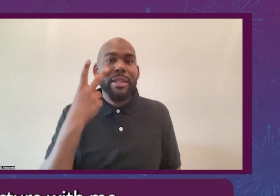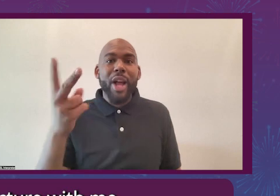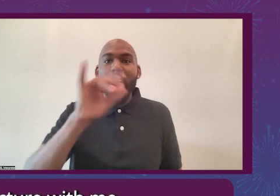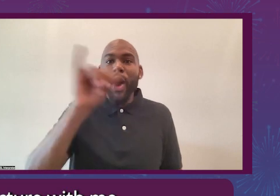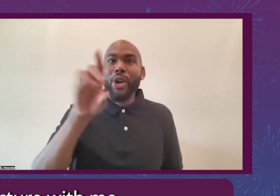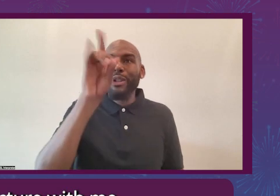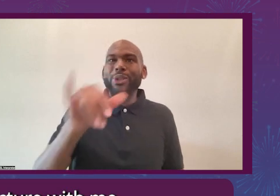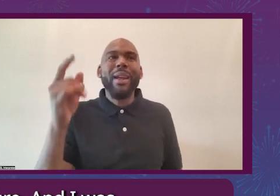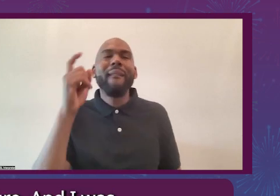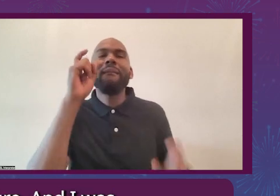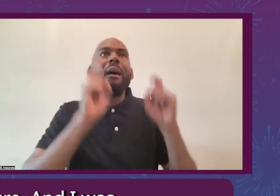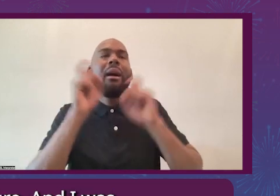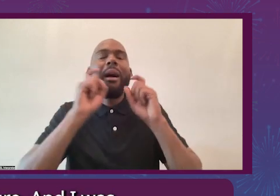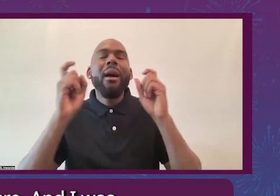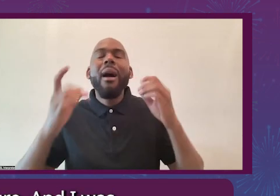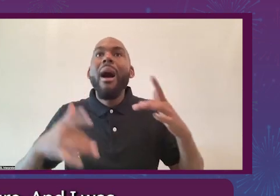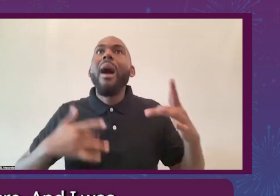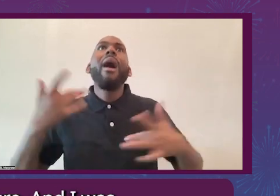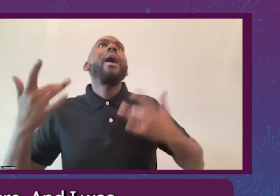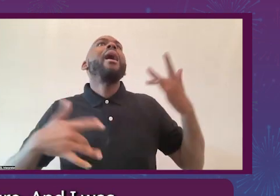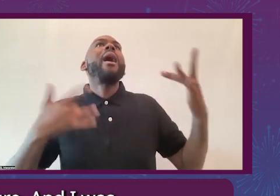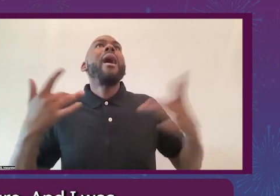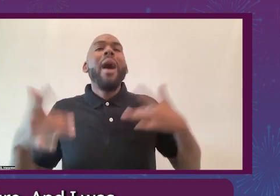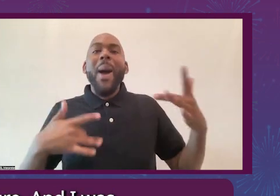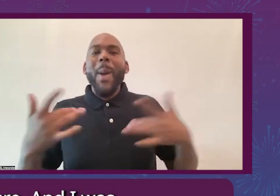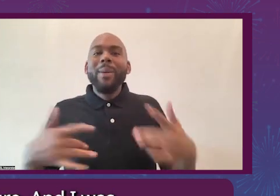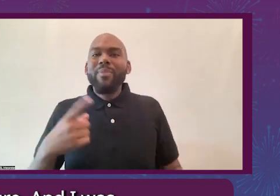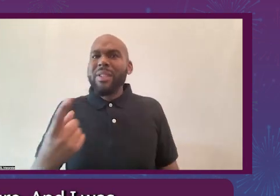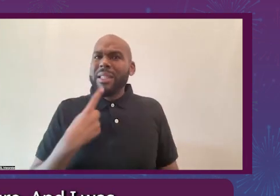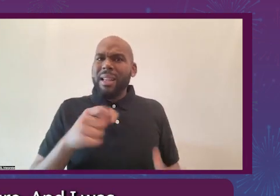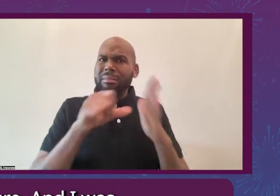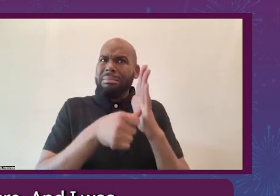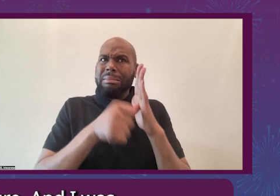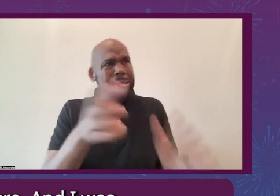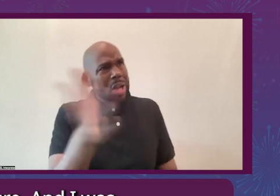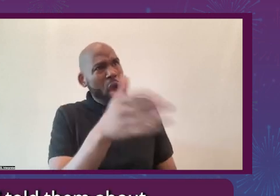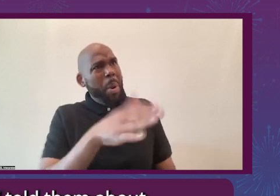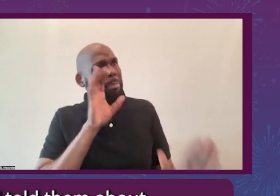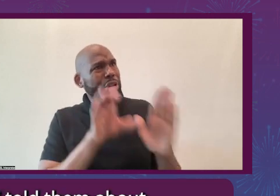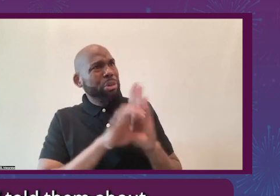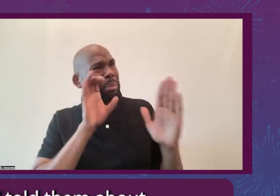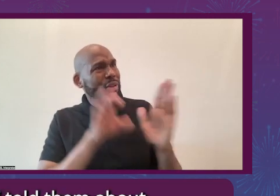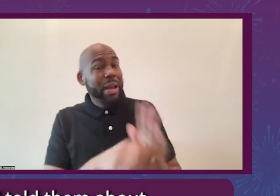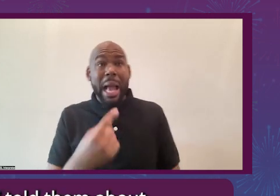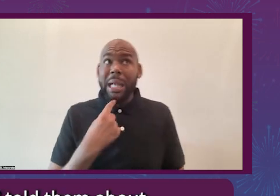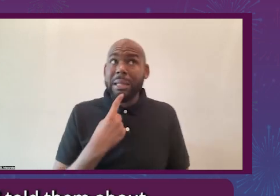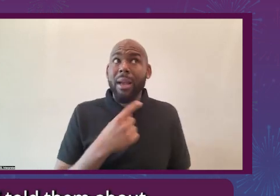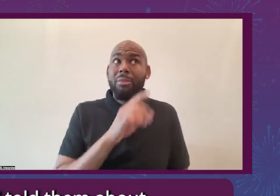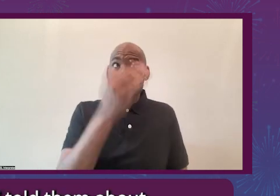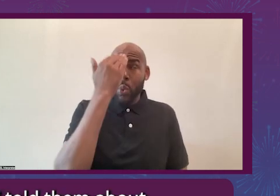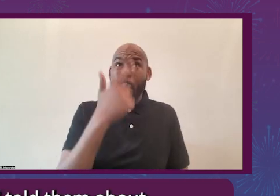was so excited. She insisted that we get a picture, and I was like, well, do you know who this is? Do you know who Judy